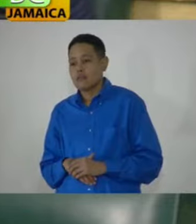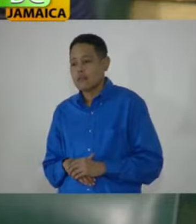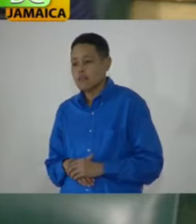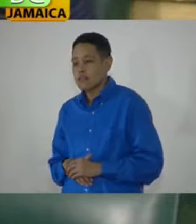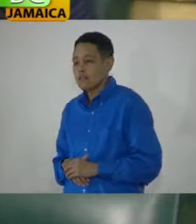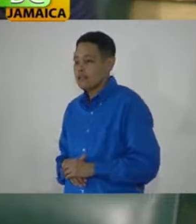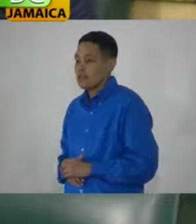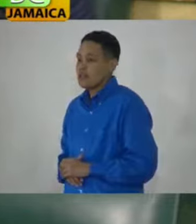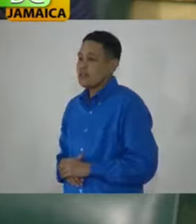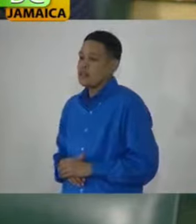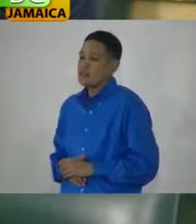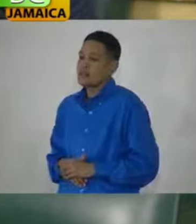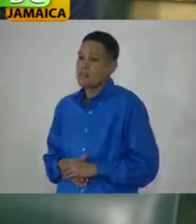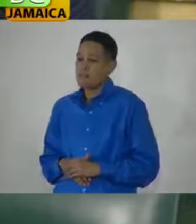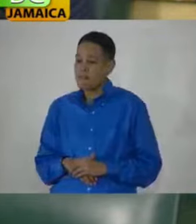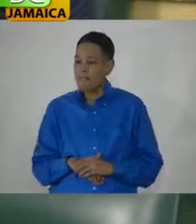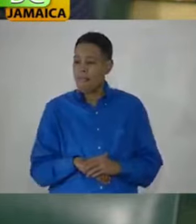But you're going to make sure.